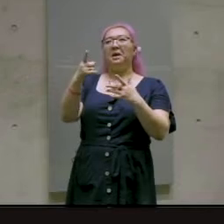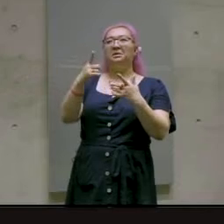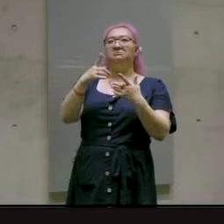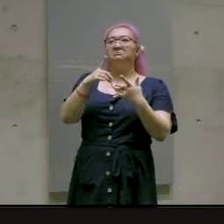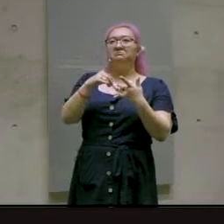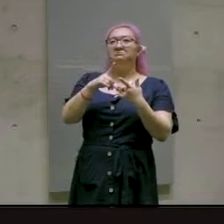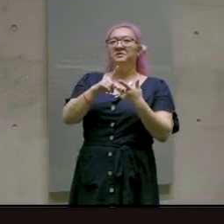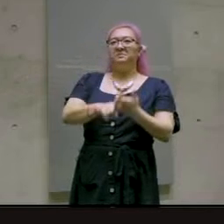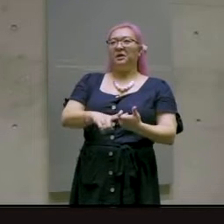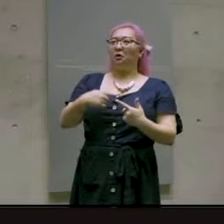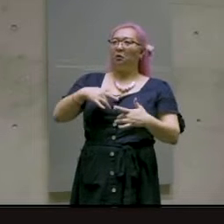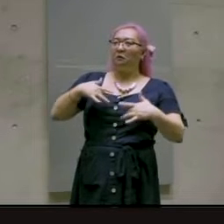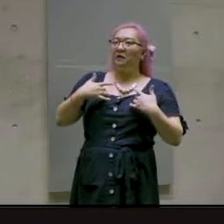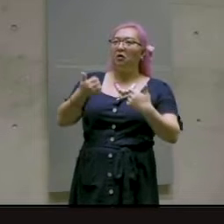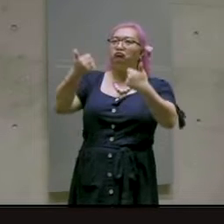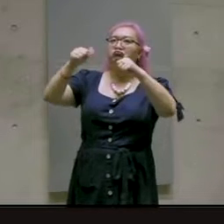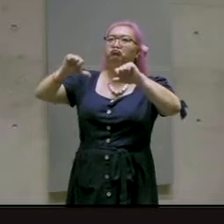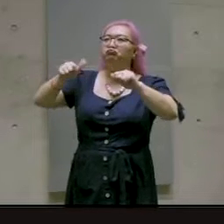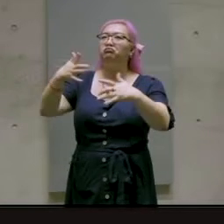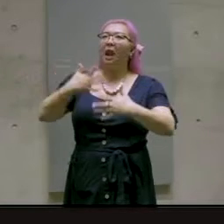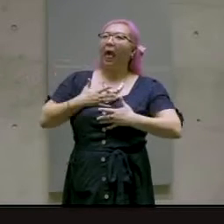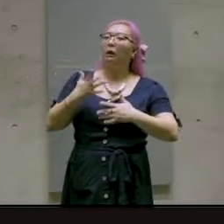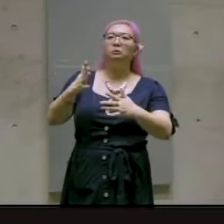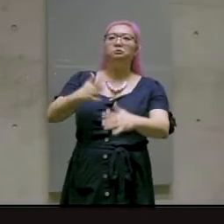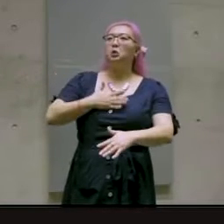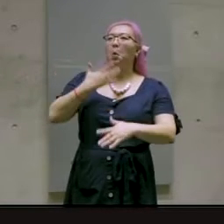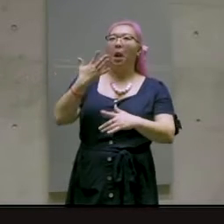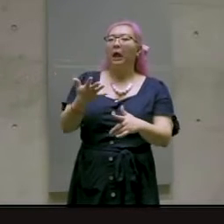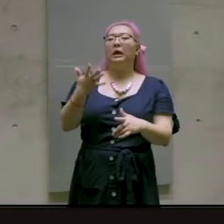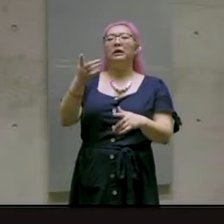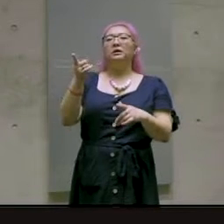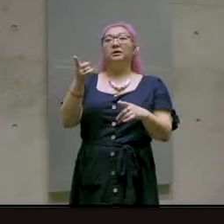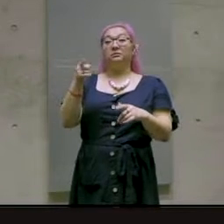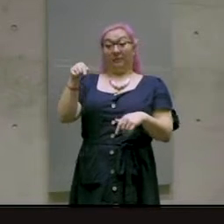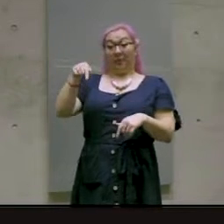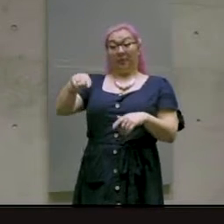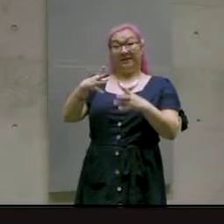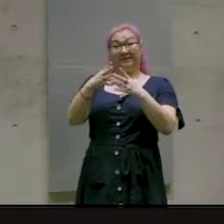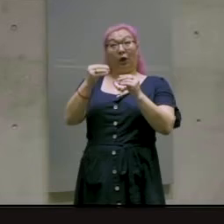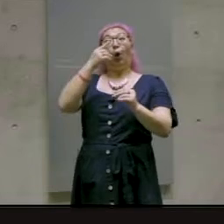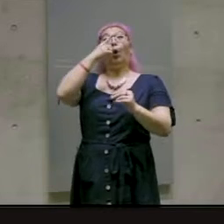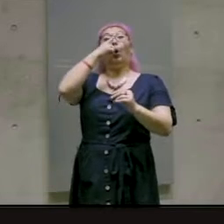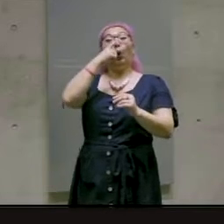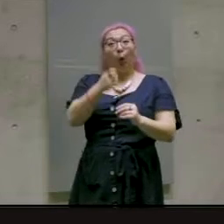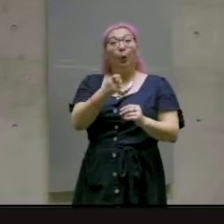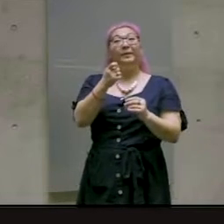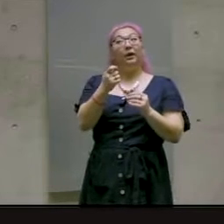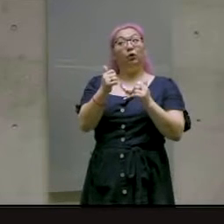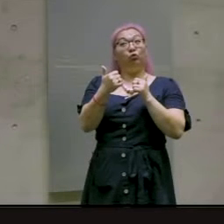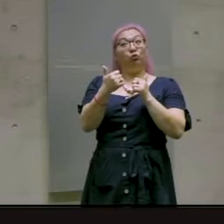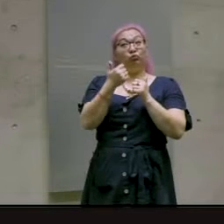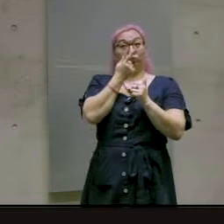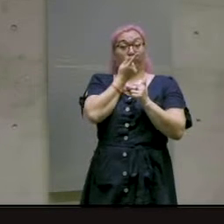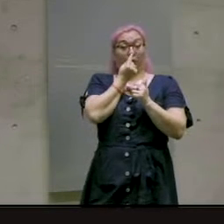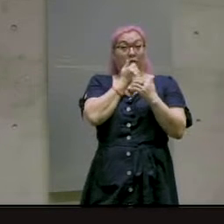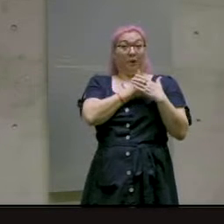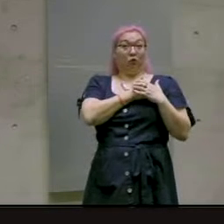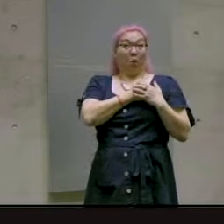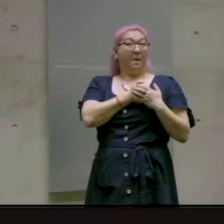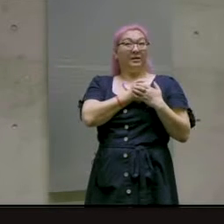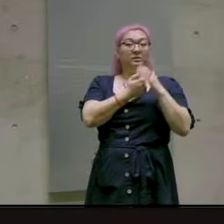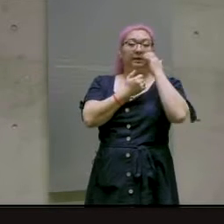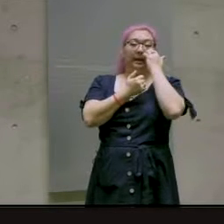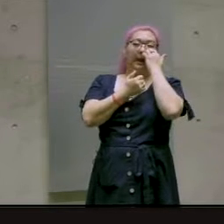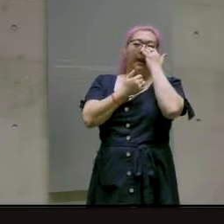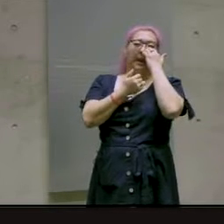player. But we knew this was going to be kind of a scene that could potentially be romantic, but we didn't want to locate it entirely in kind of tragedy or